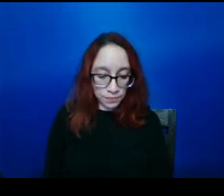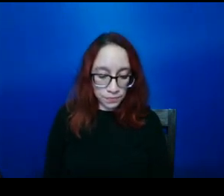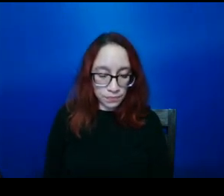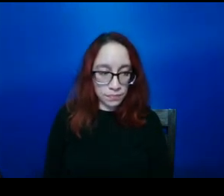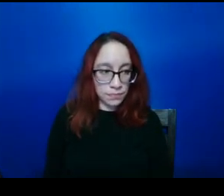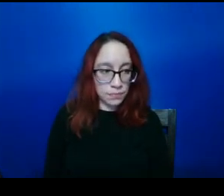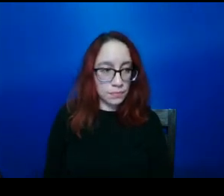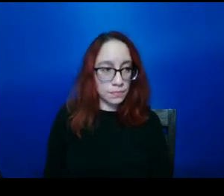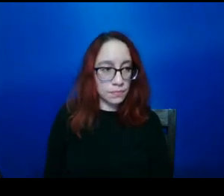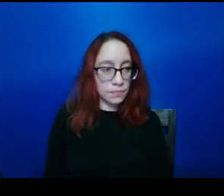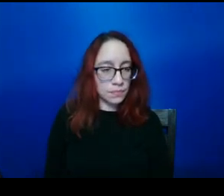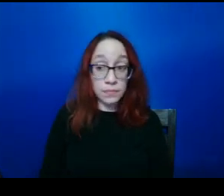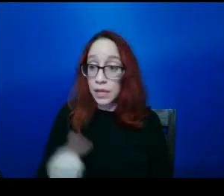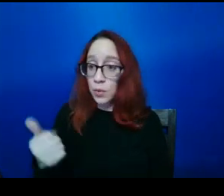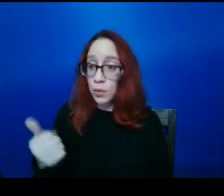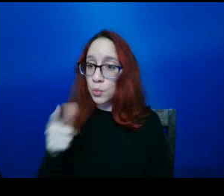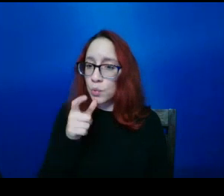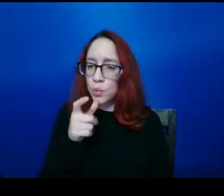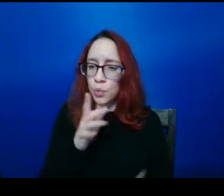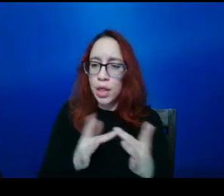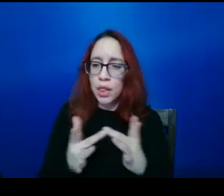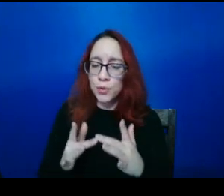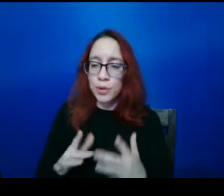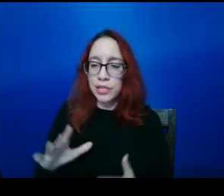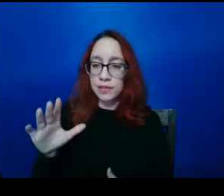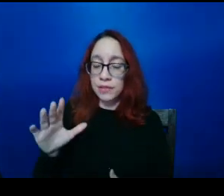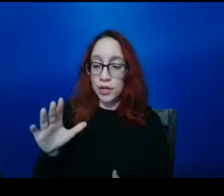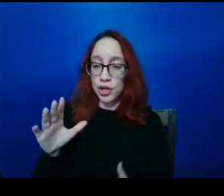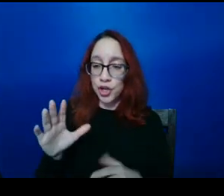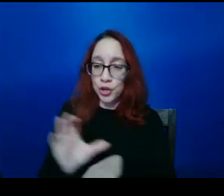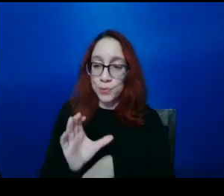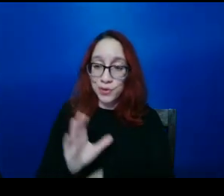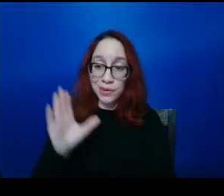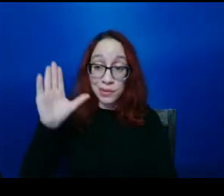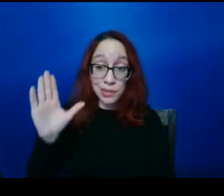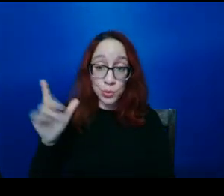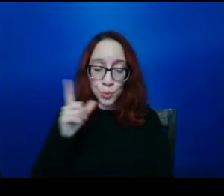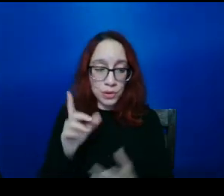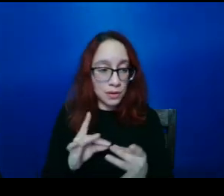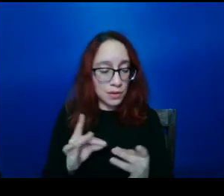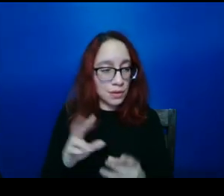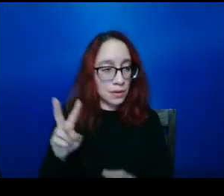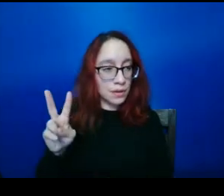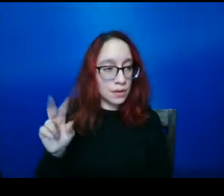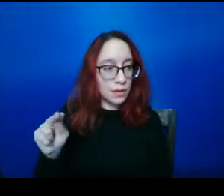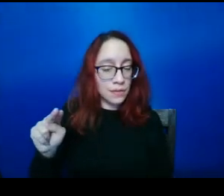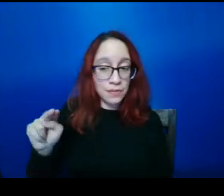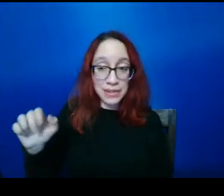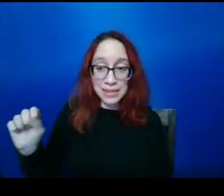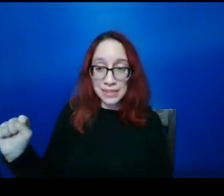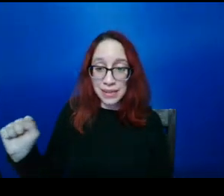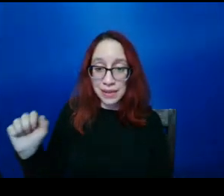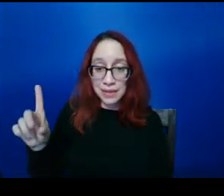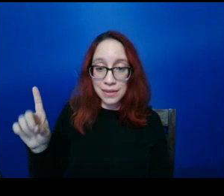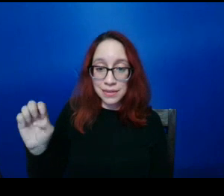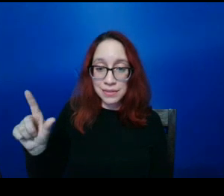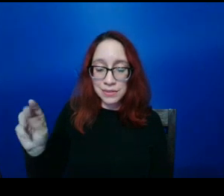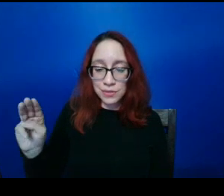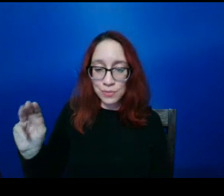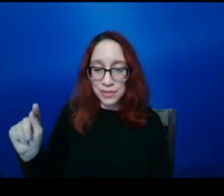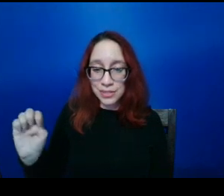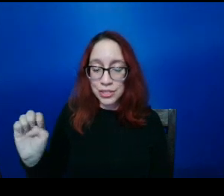Mani, do you have anybody online with their digital hands raised? We have one hand raised. That's Vanessa Belmonte. Vanessa, you've been unmuted,